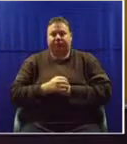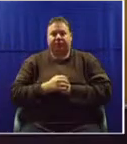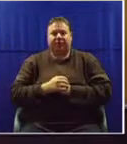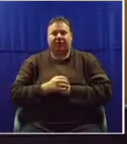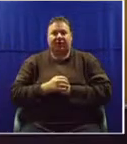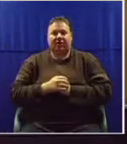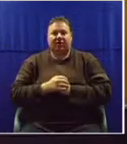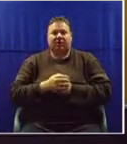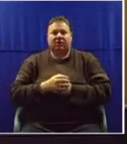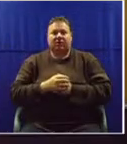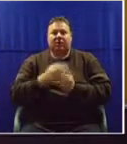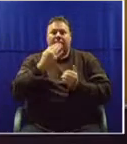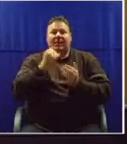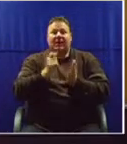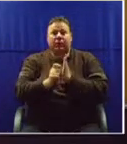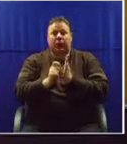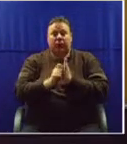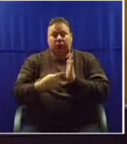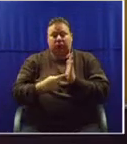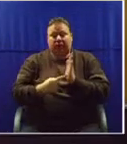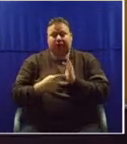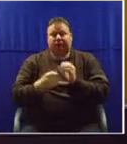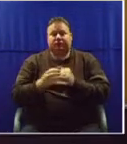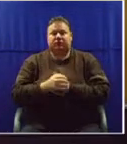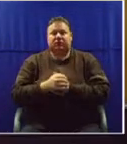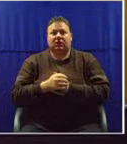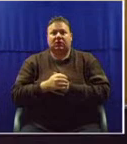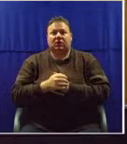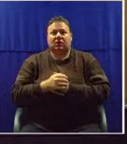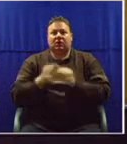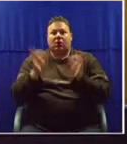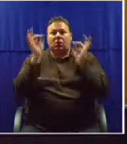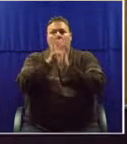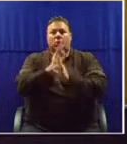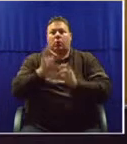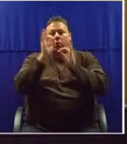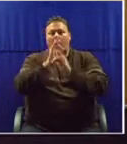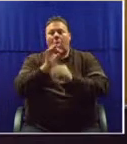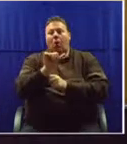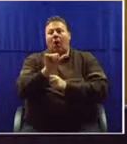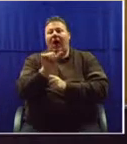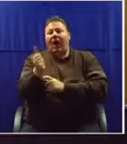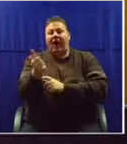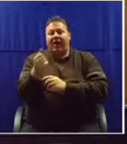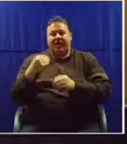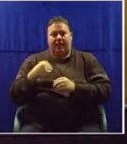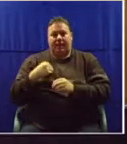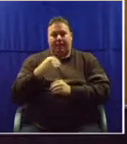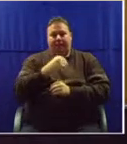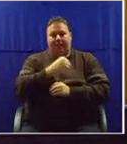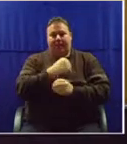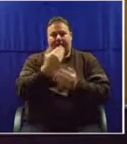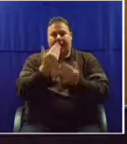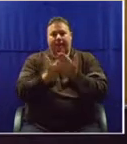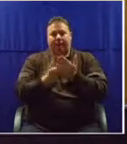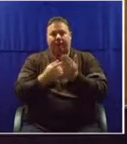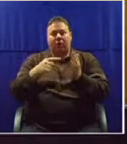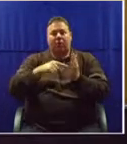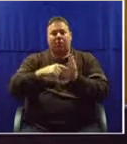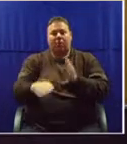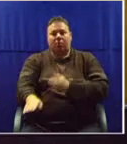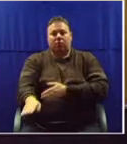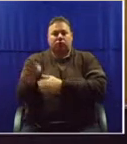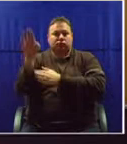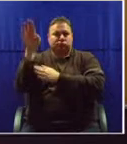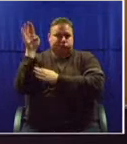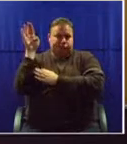Now, please note this. No other member may raise another